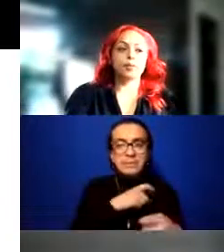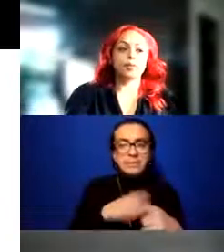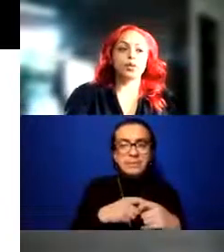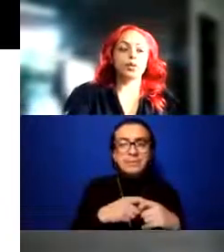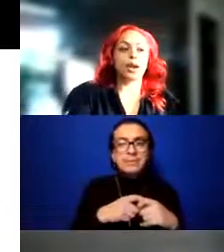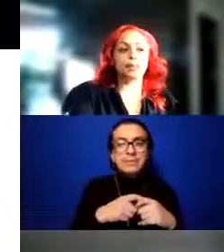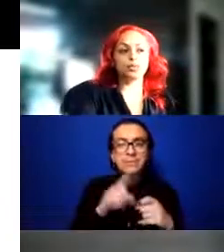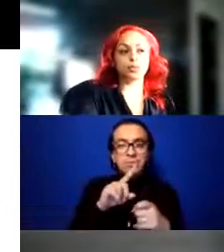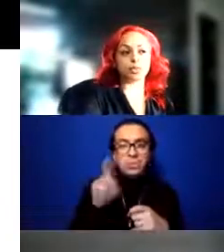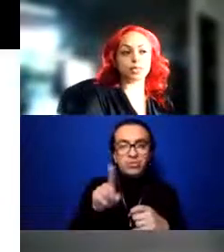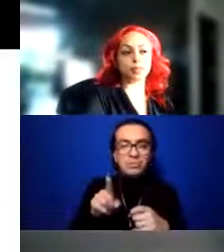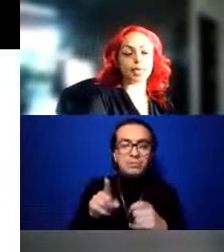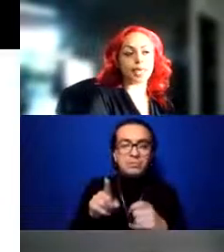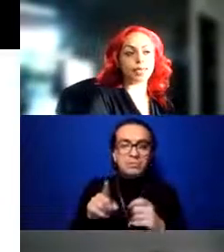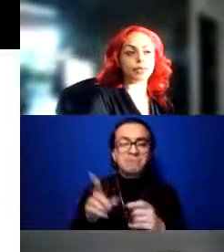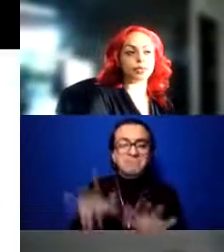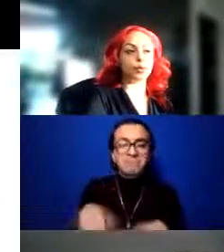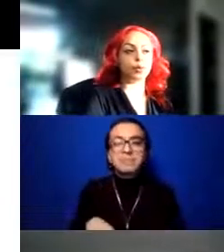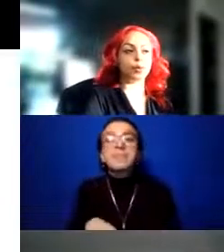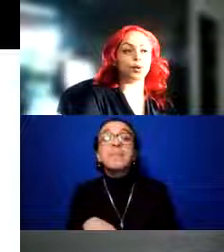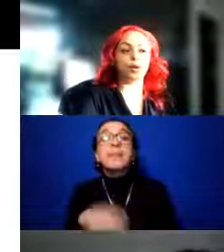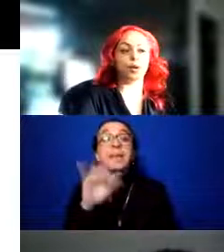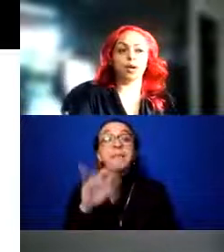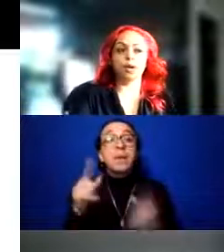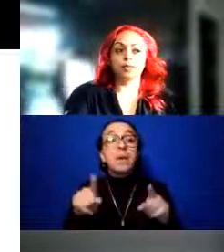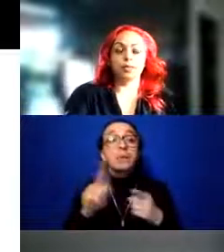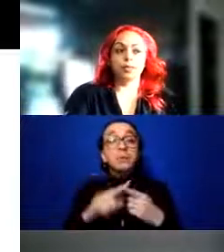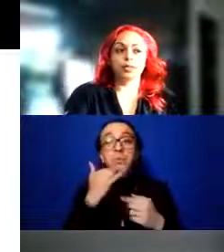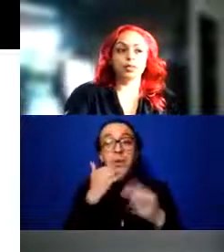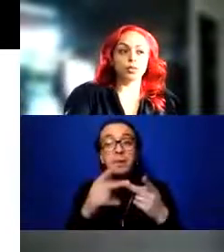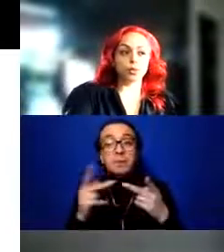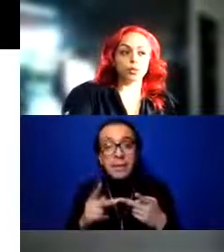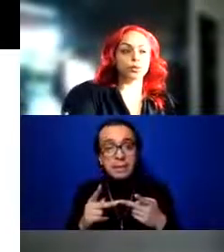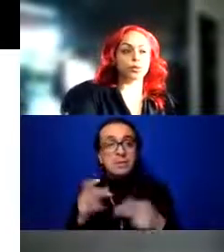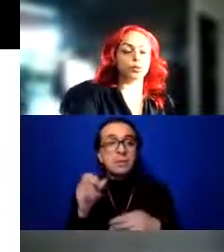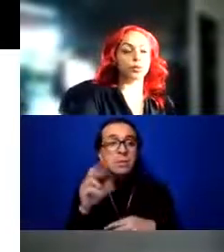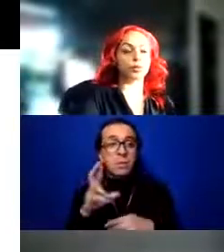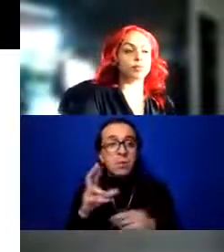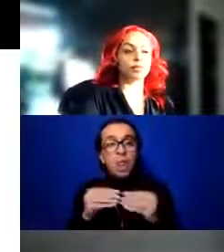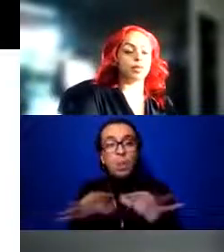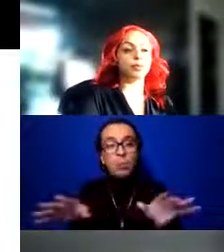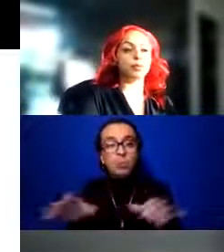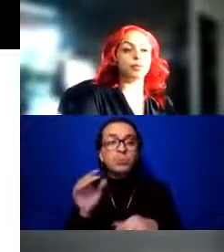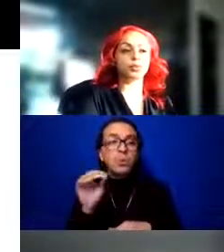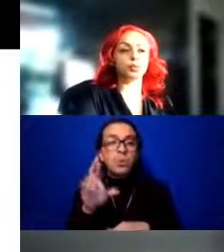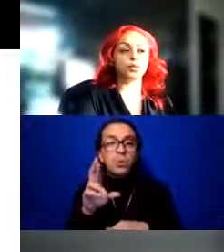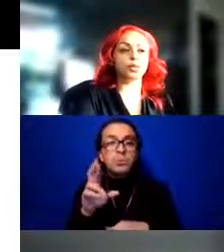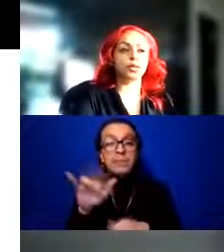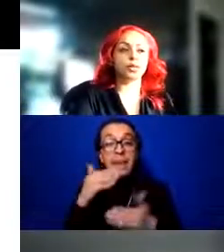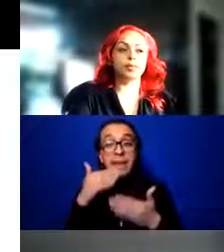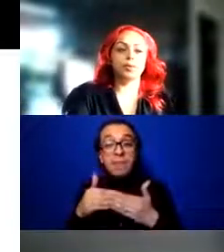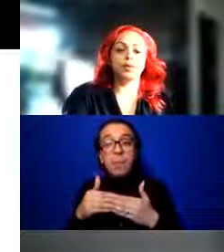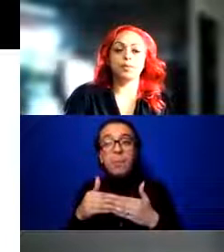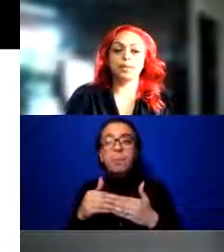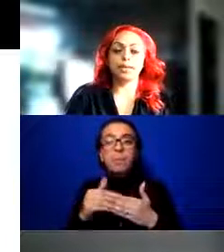If you happen to misplace or lose, or the envelope gets